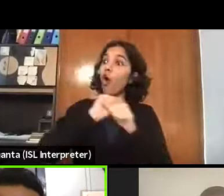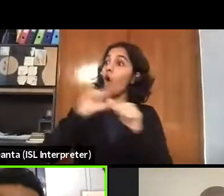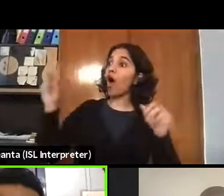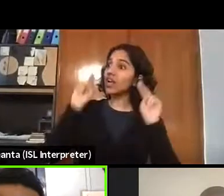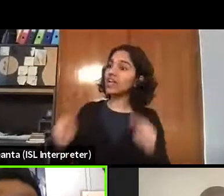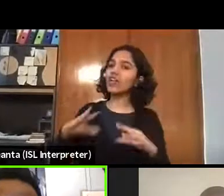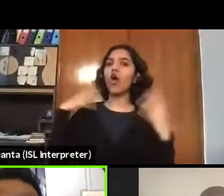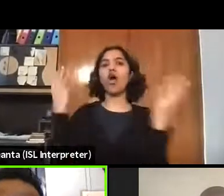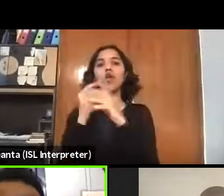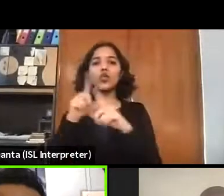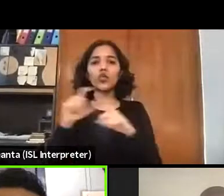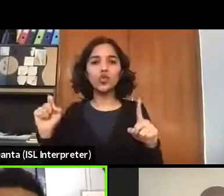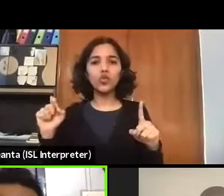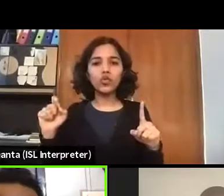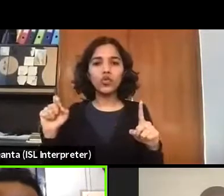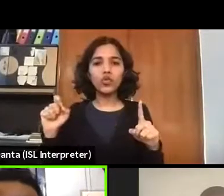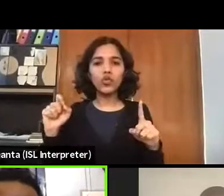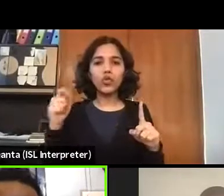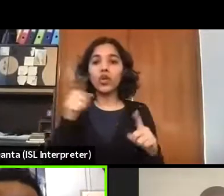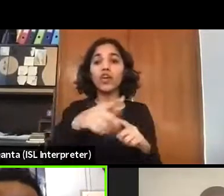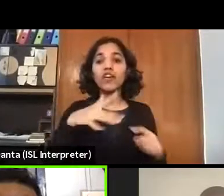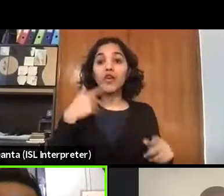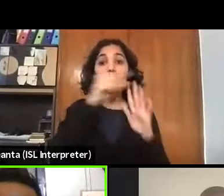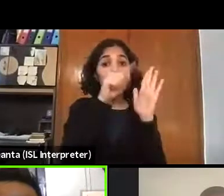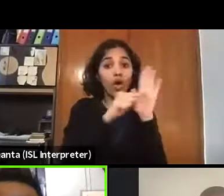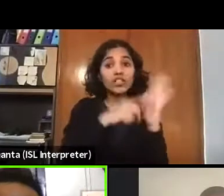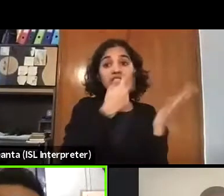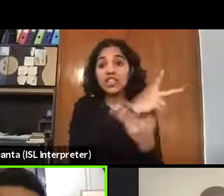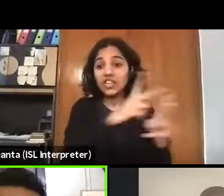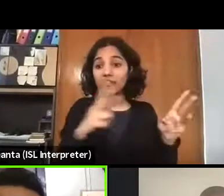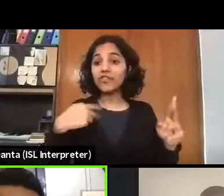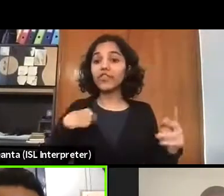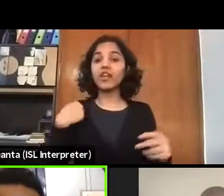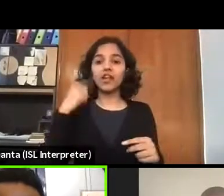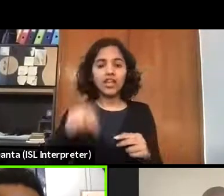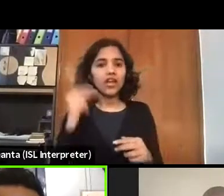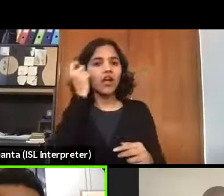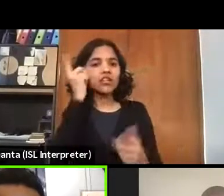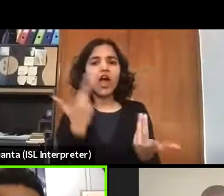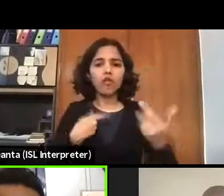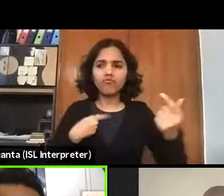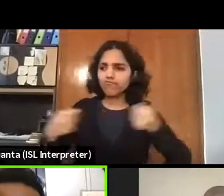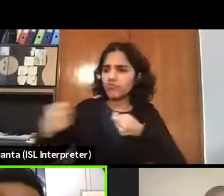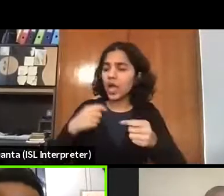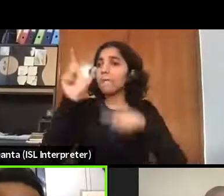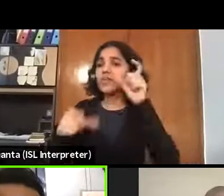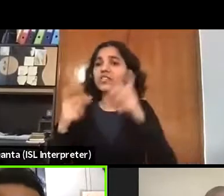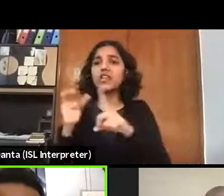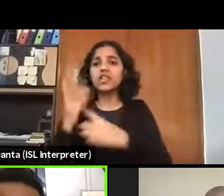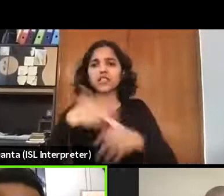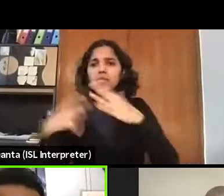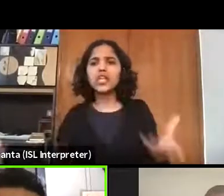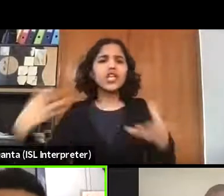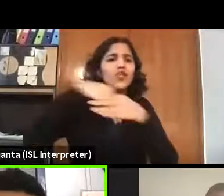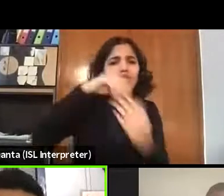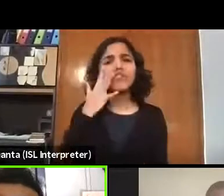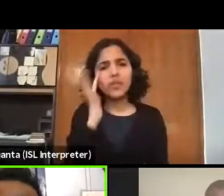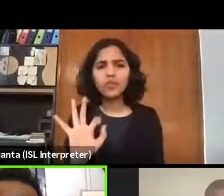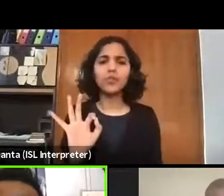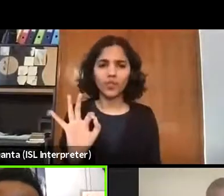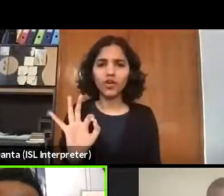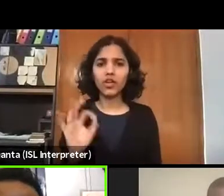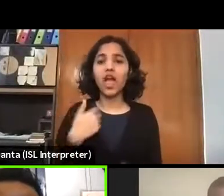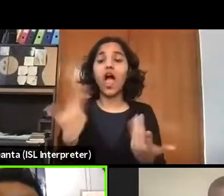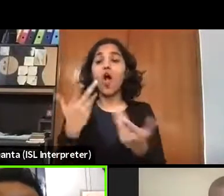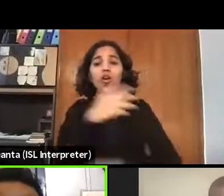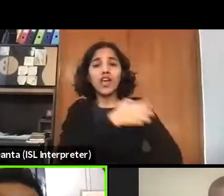reasonable accommodation, as a part of policies across board for people with disability, to enable